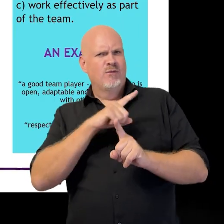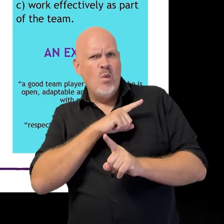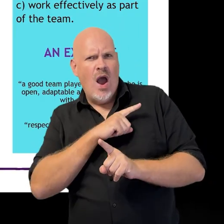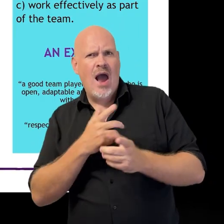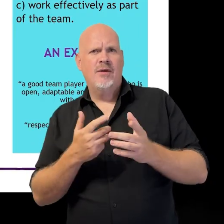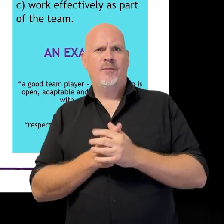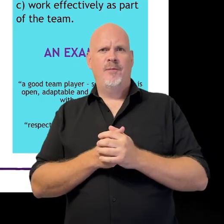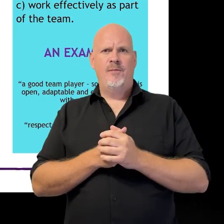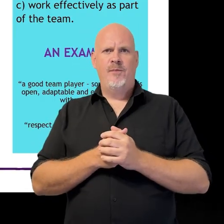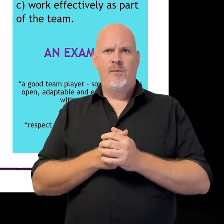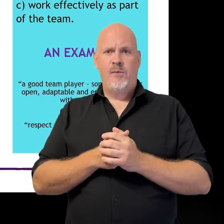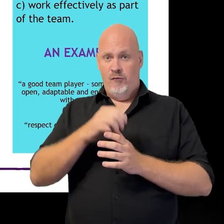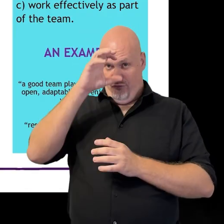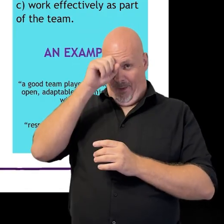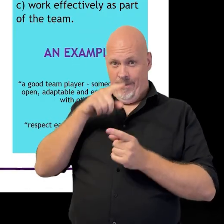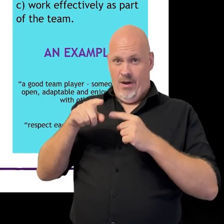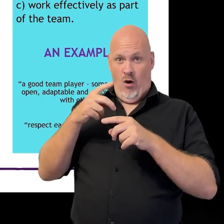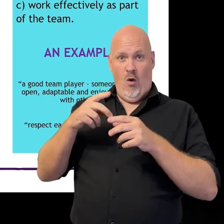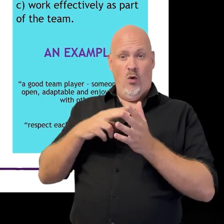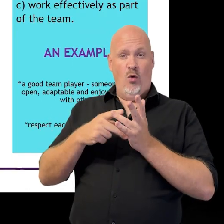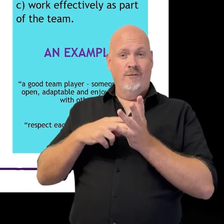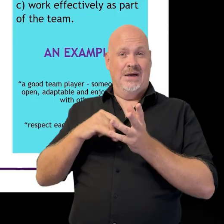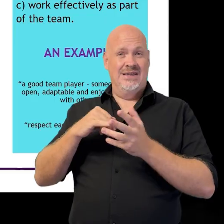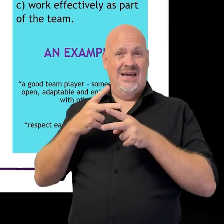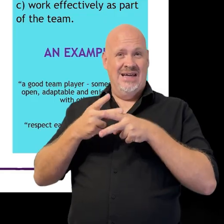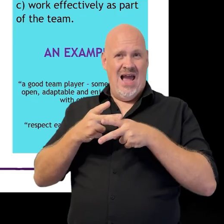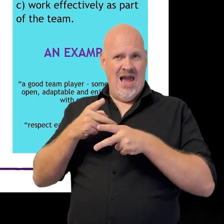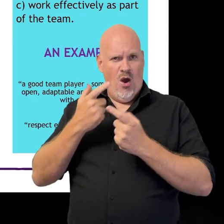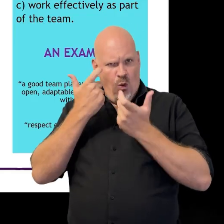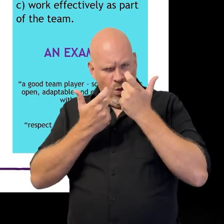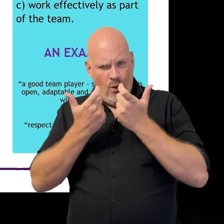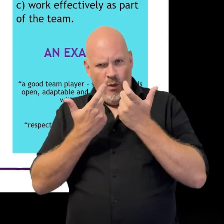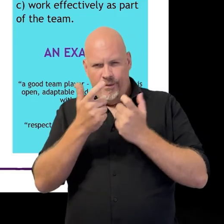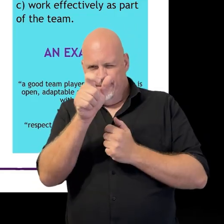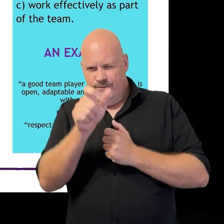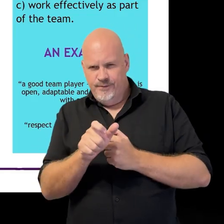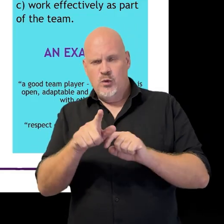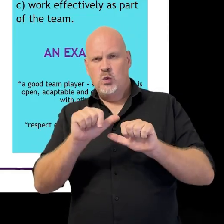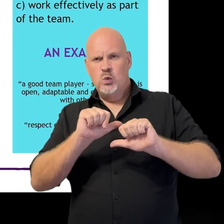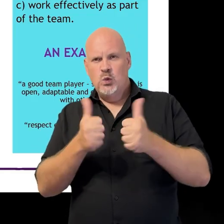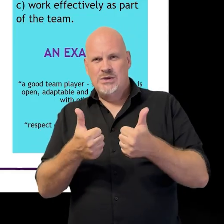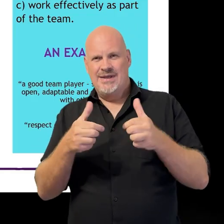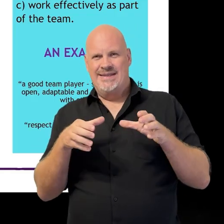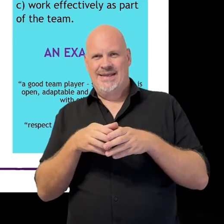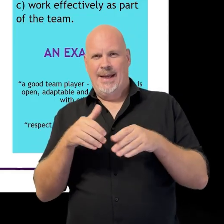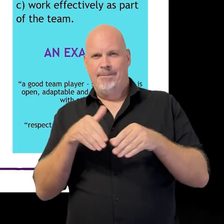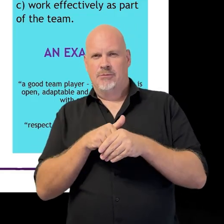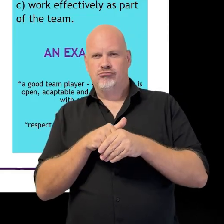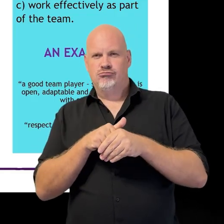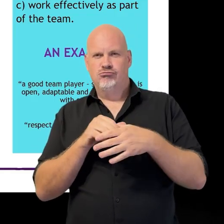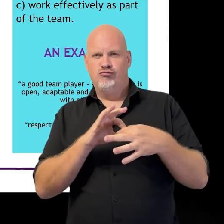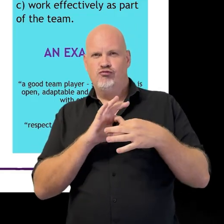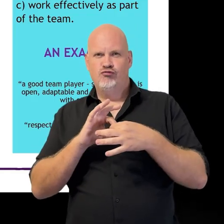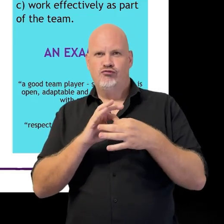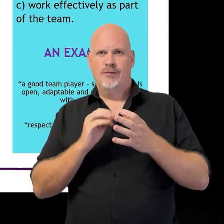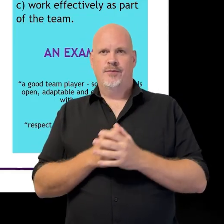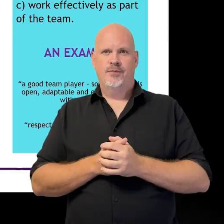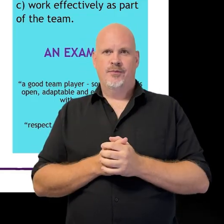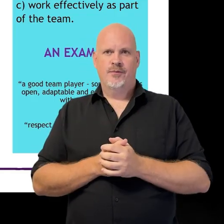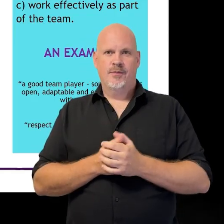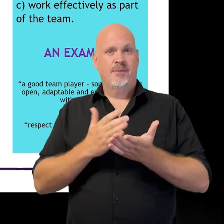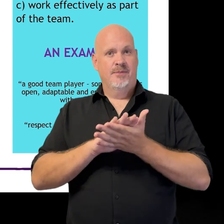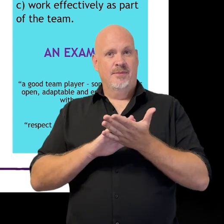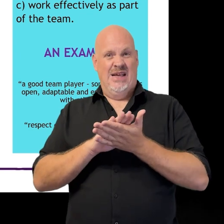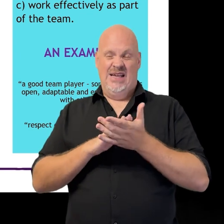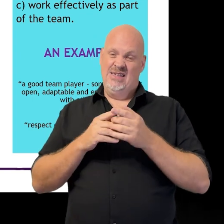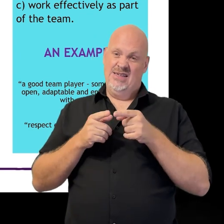did you do that made you a positive member of that team? And remember again that Novascare is looking for someone who's a good team player. And